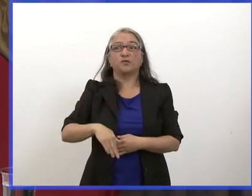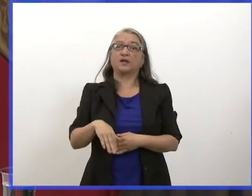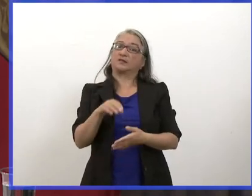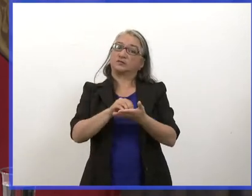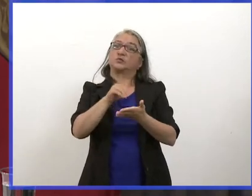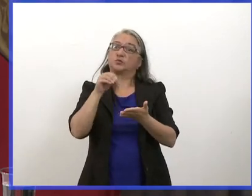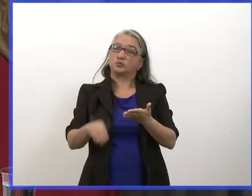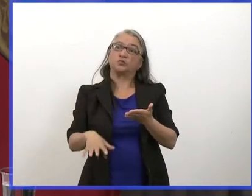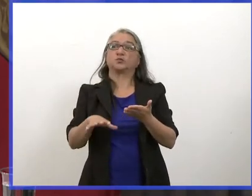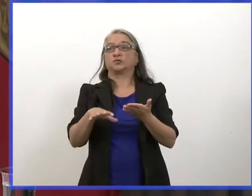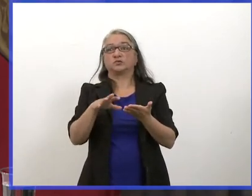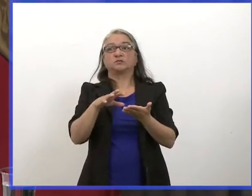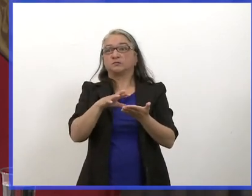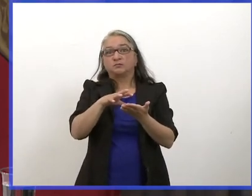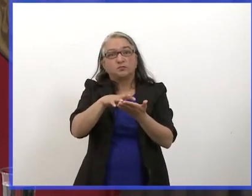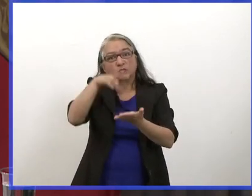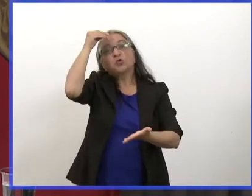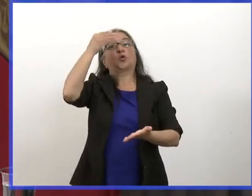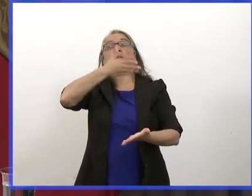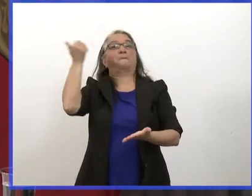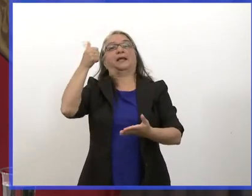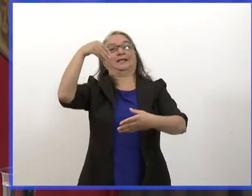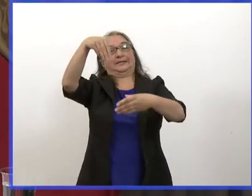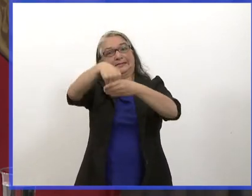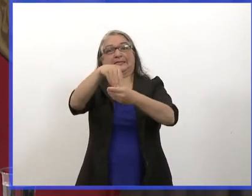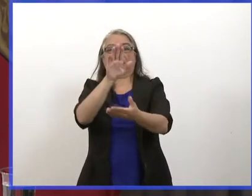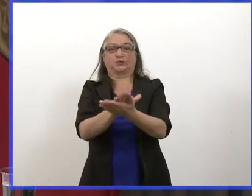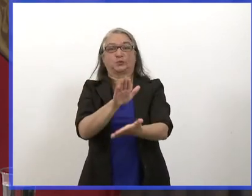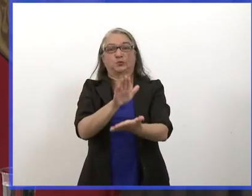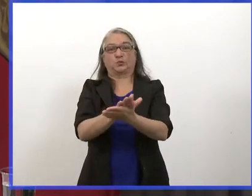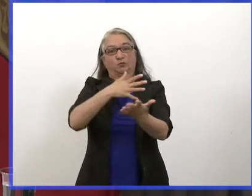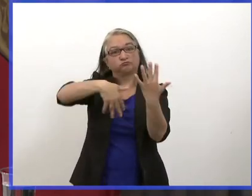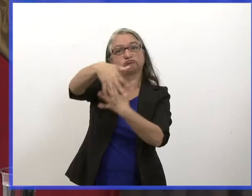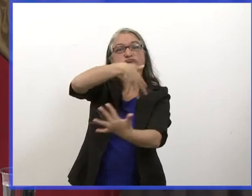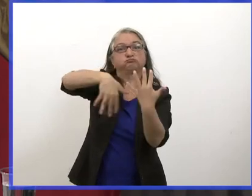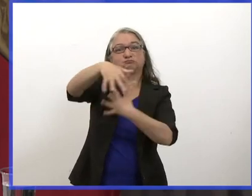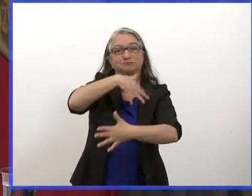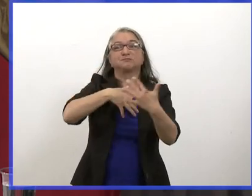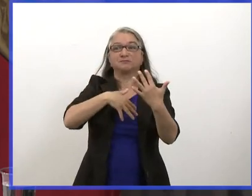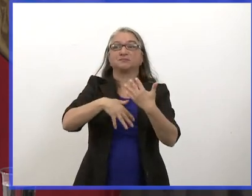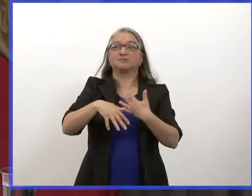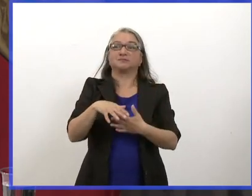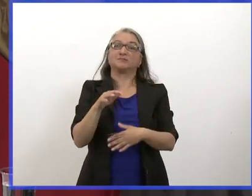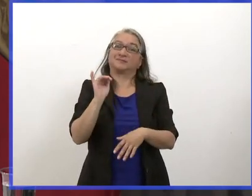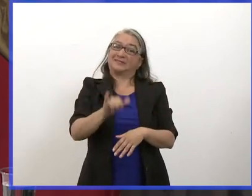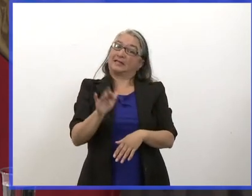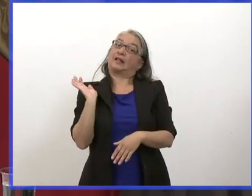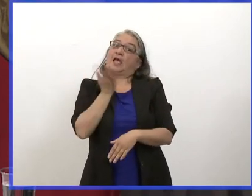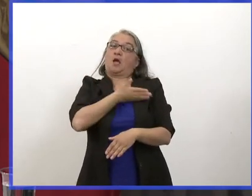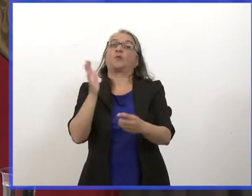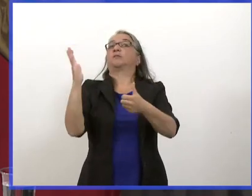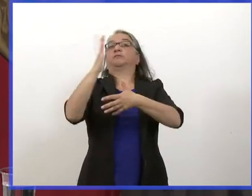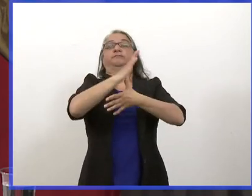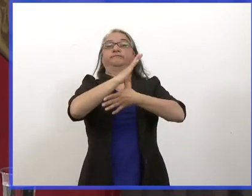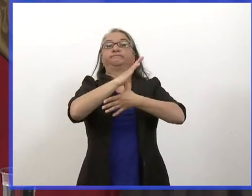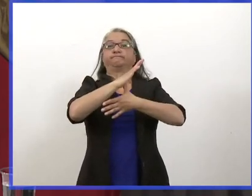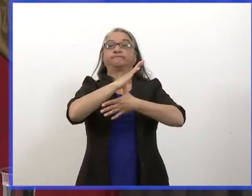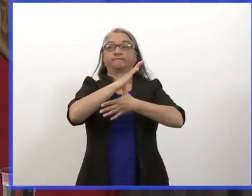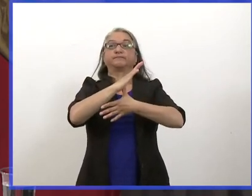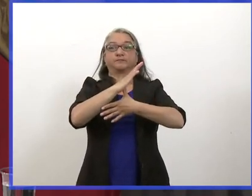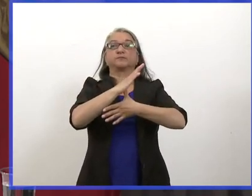them. And to the greatest extent possible, that is what we'll continue to strive to do. I want to commend our